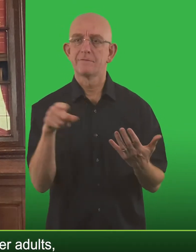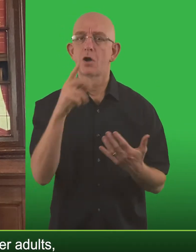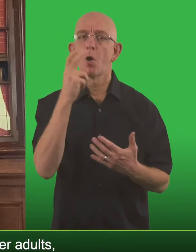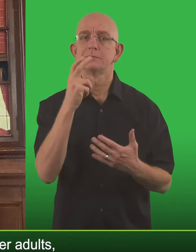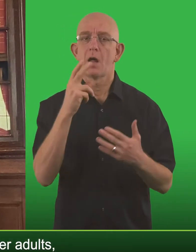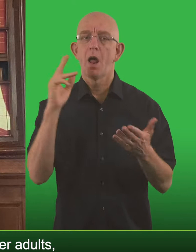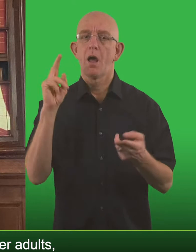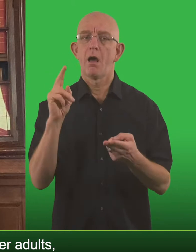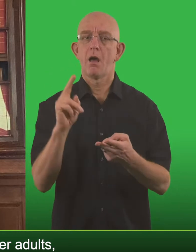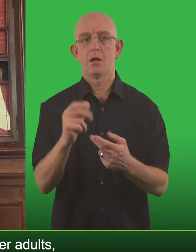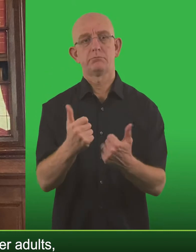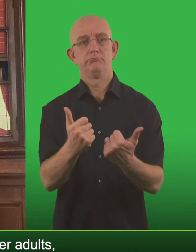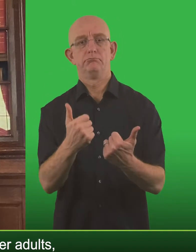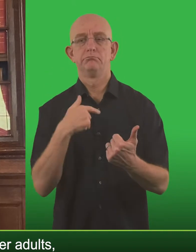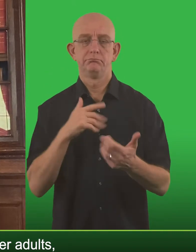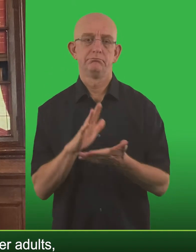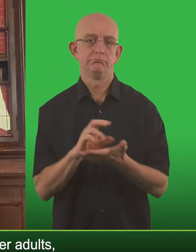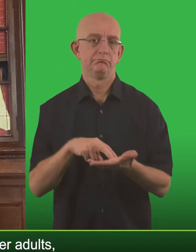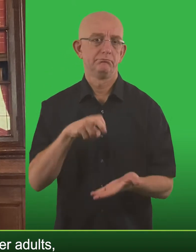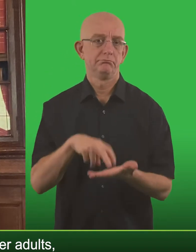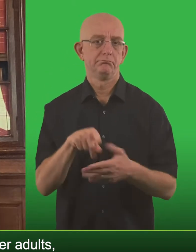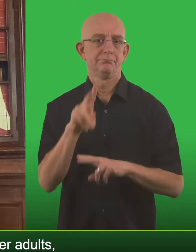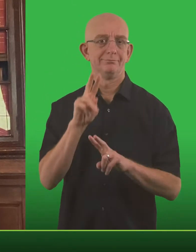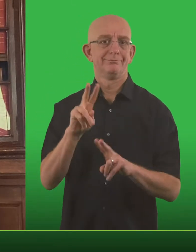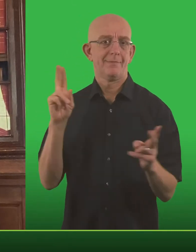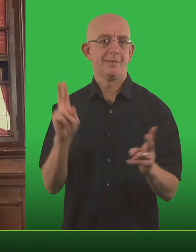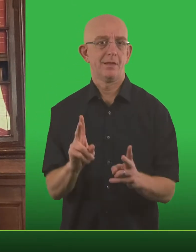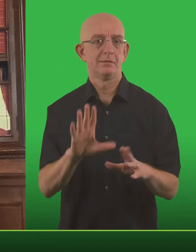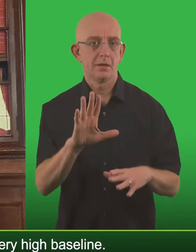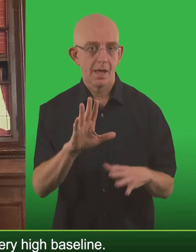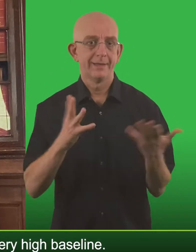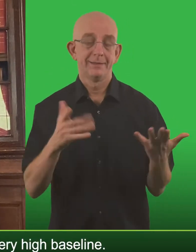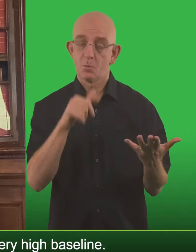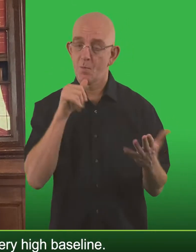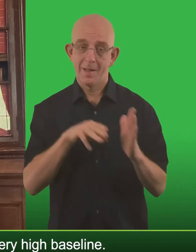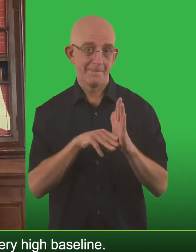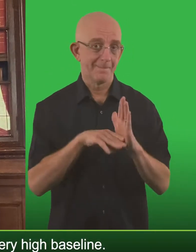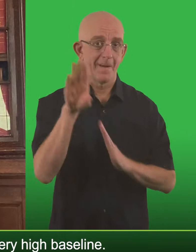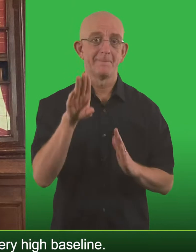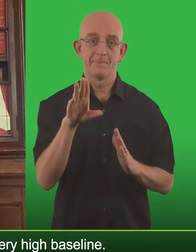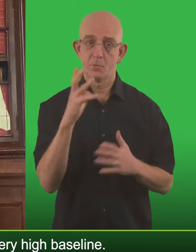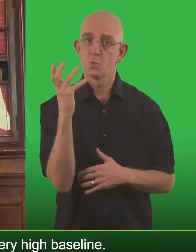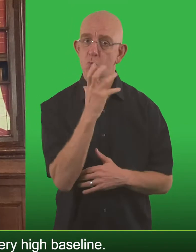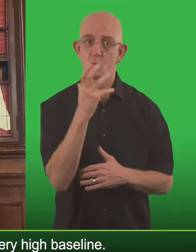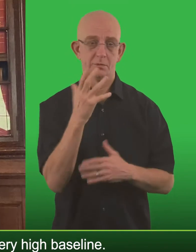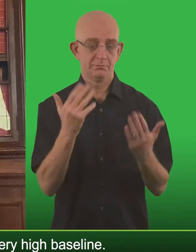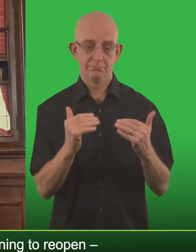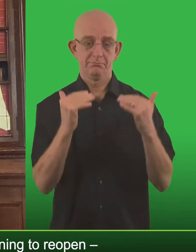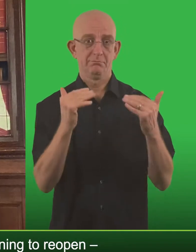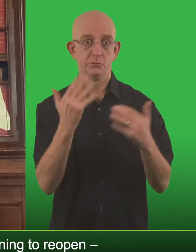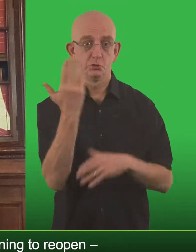levelling off in older adults, which is welcome and to be pleased about. This will flip. We've got a very high